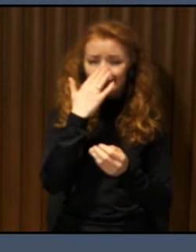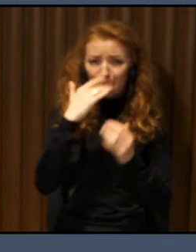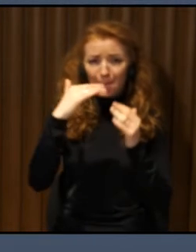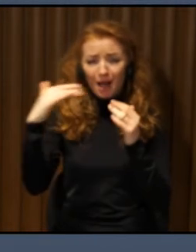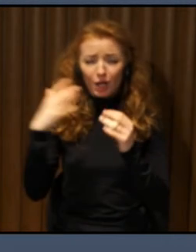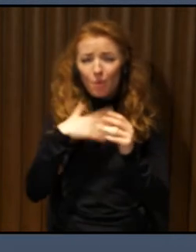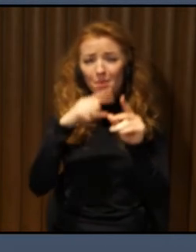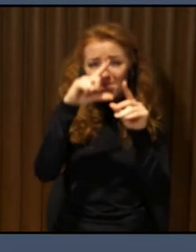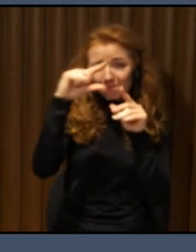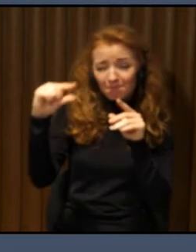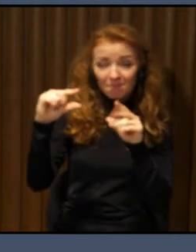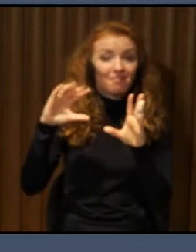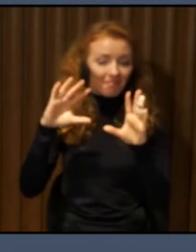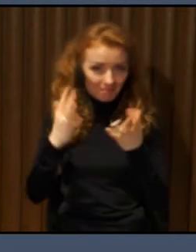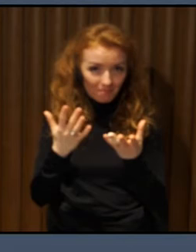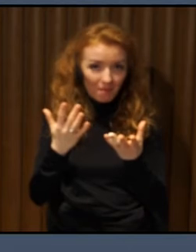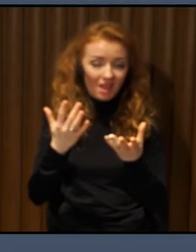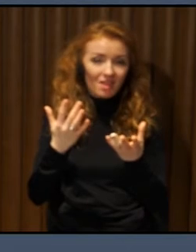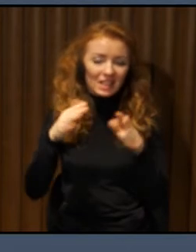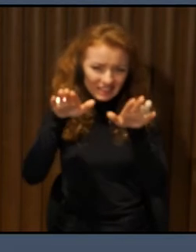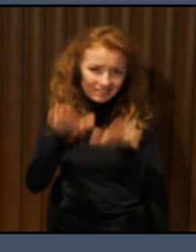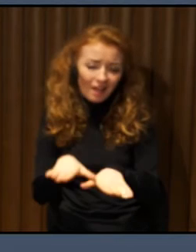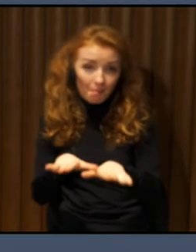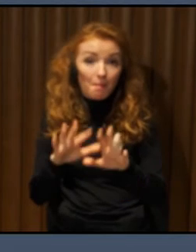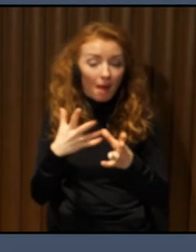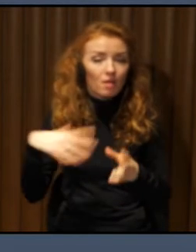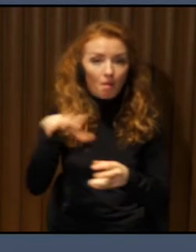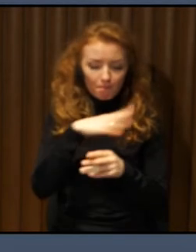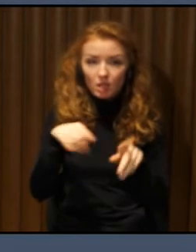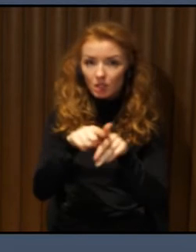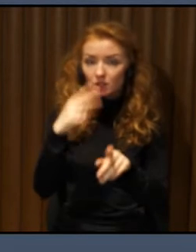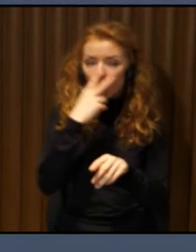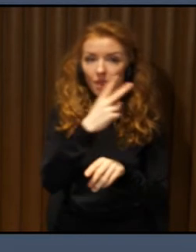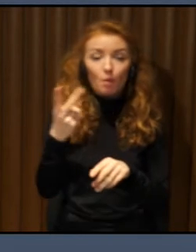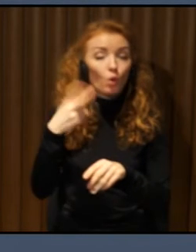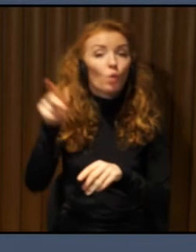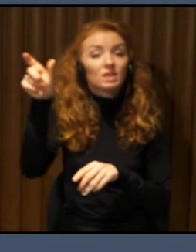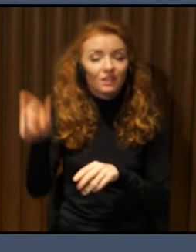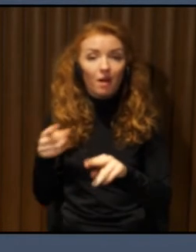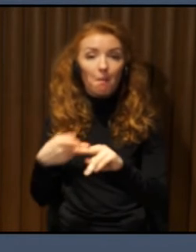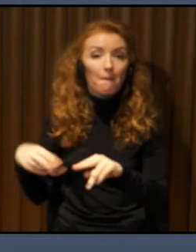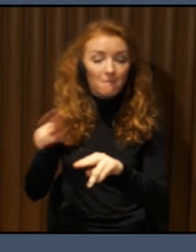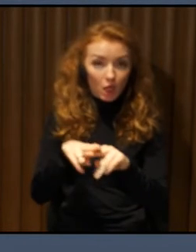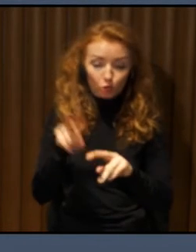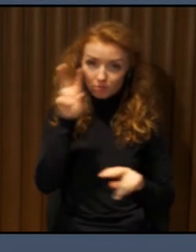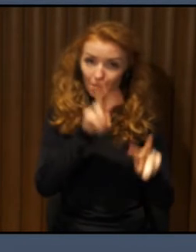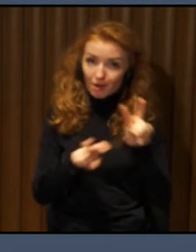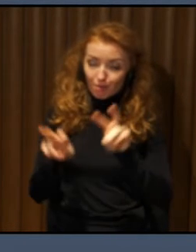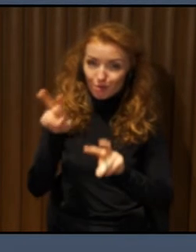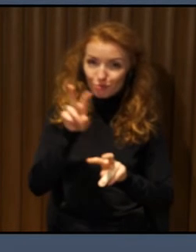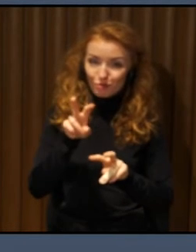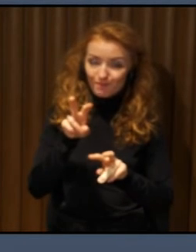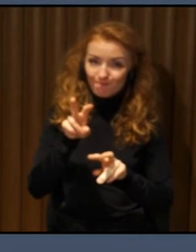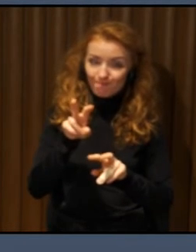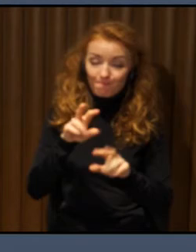low. But we also look at things like what are people searching for in this community, um, in general, not just on our system, but